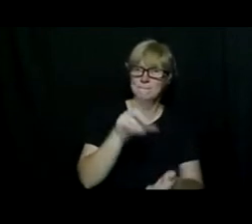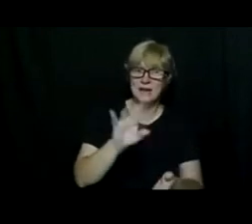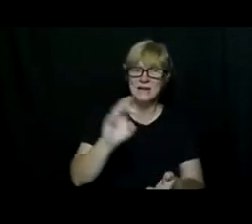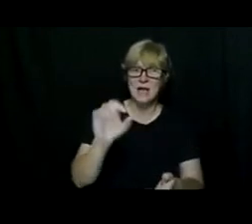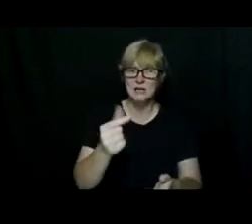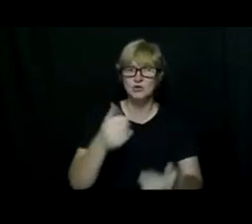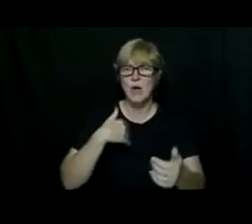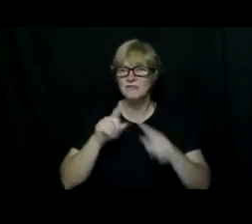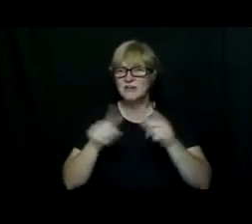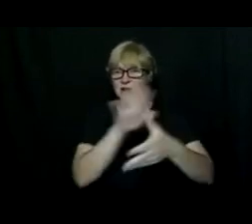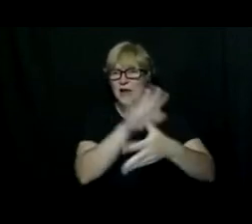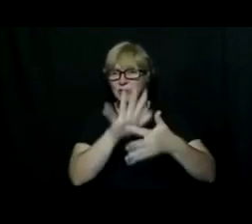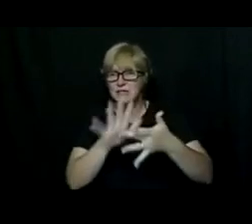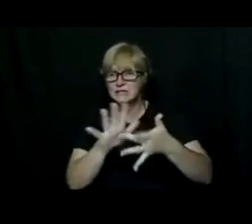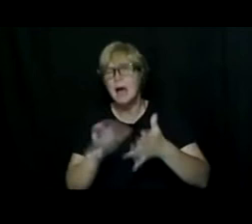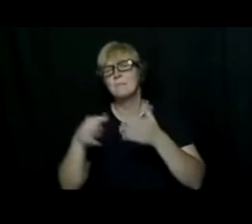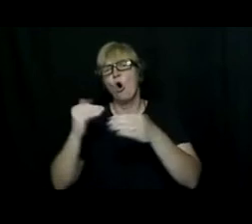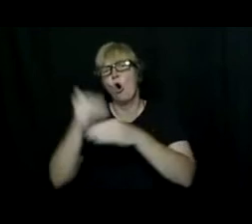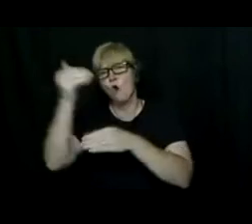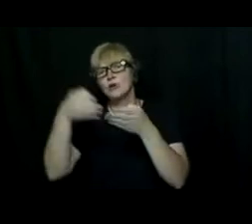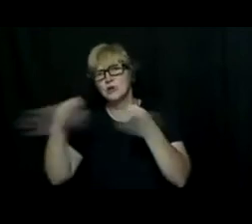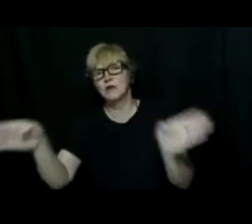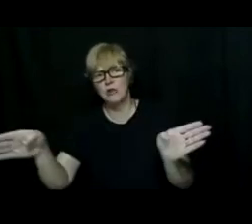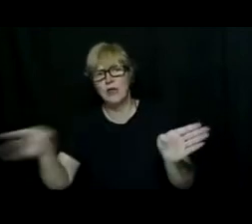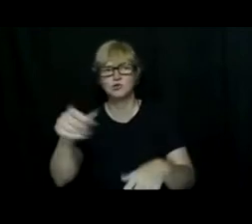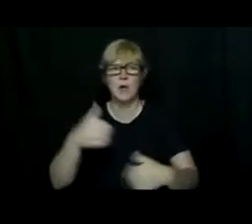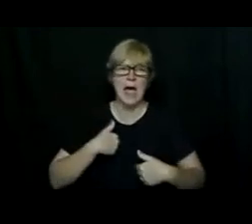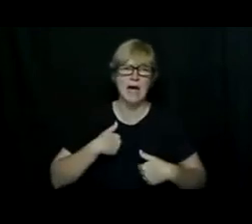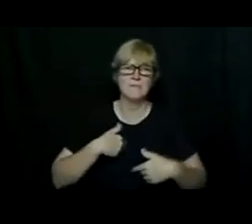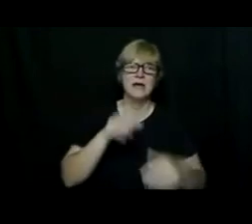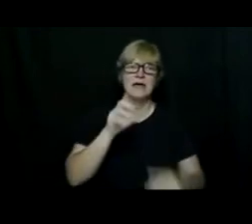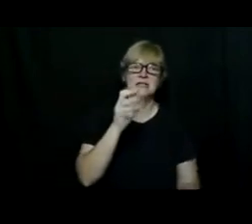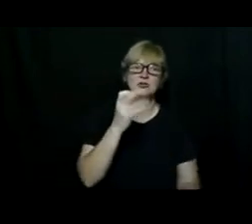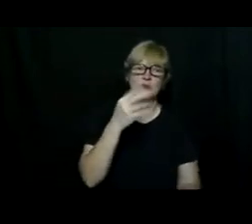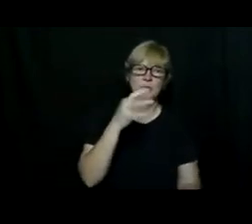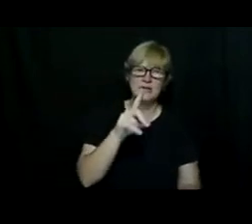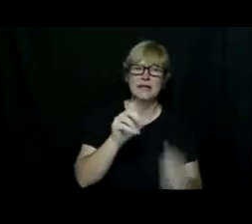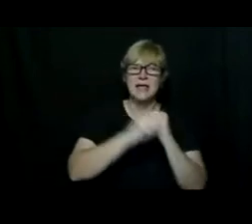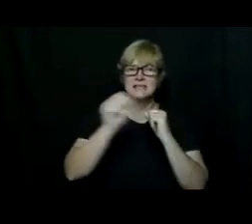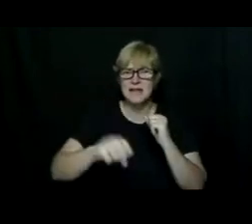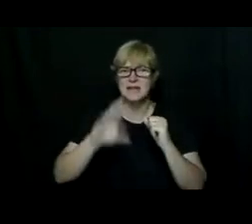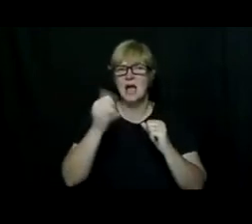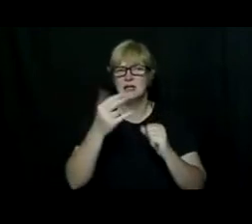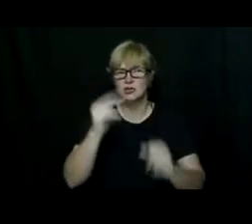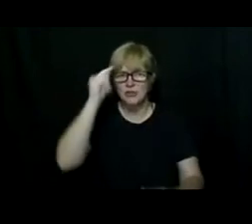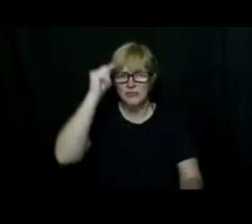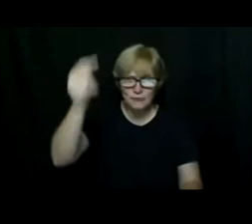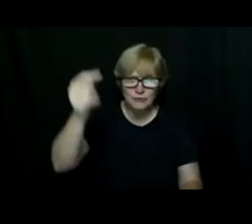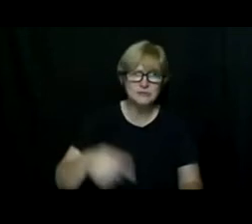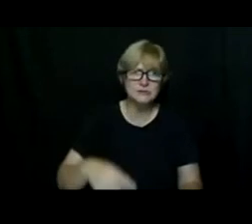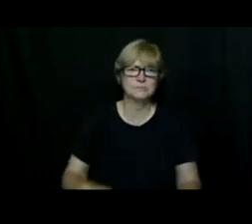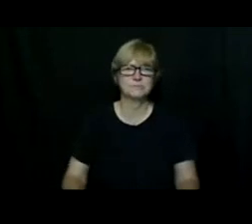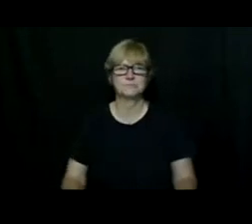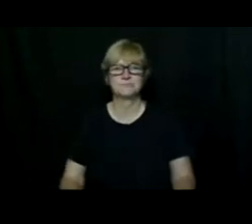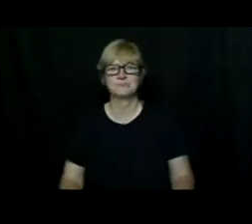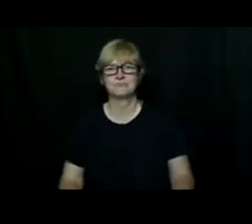I'm just overgeneralizing here, but you have distributed extended cognition theories, which there the idea is that the environment is part of the context,